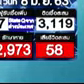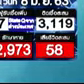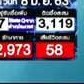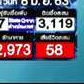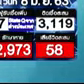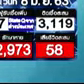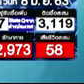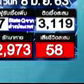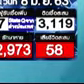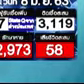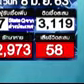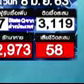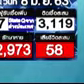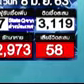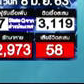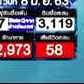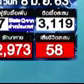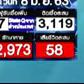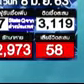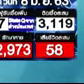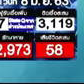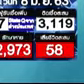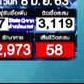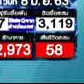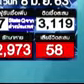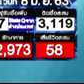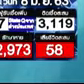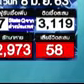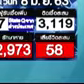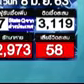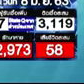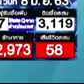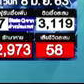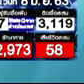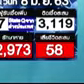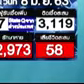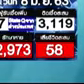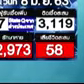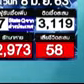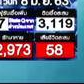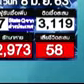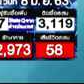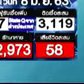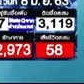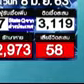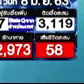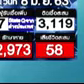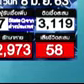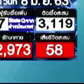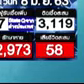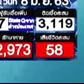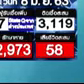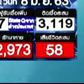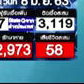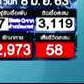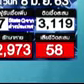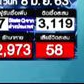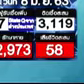the repatriation flight back to Thailand of Thai nationals from Australia back to